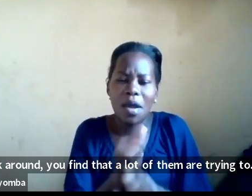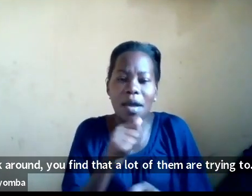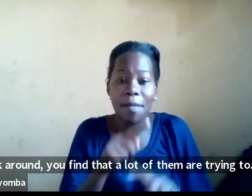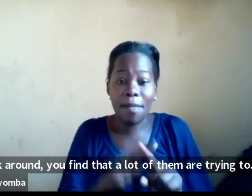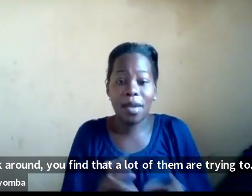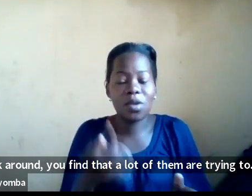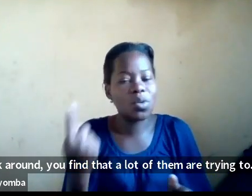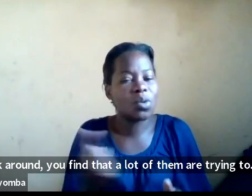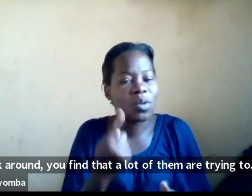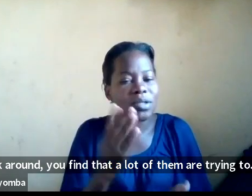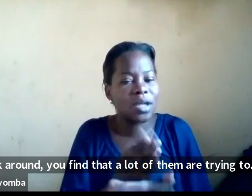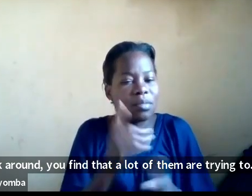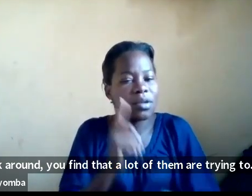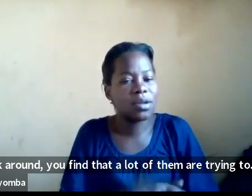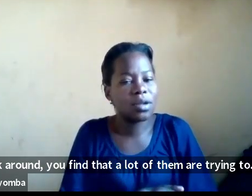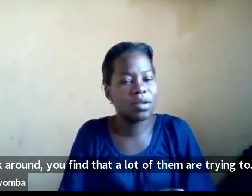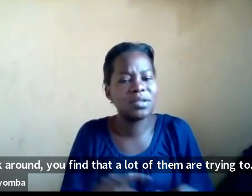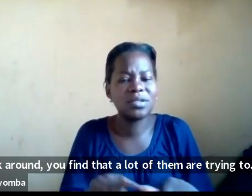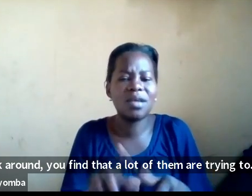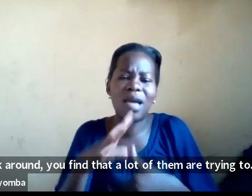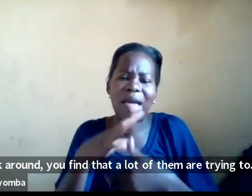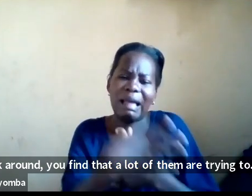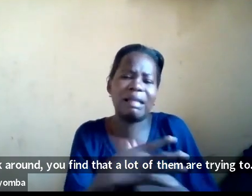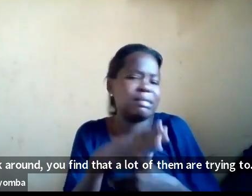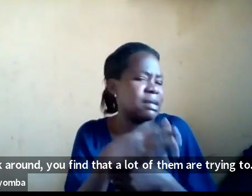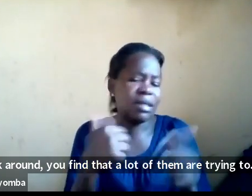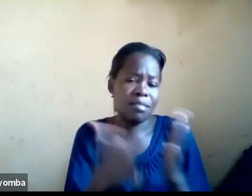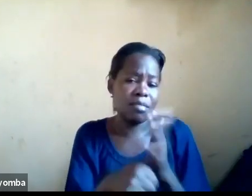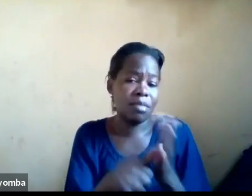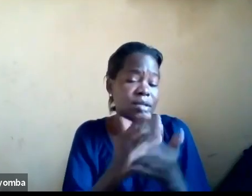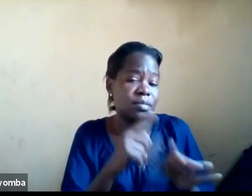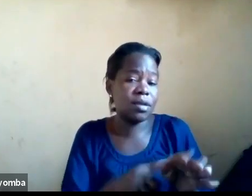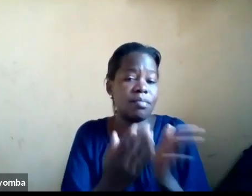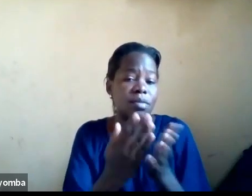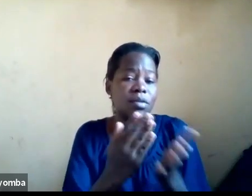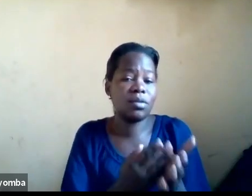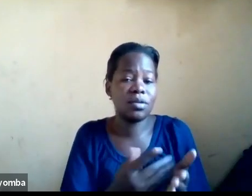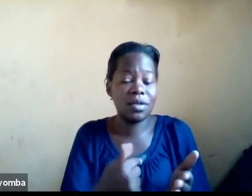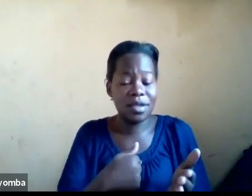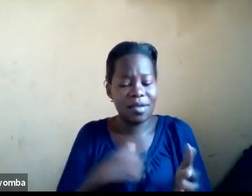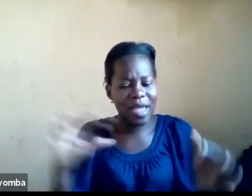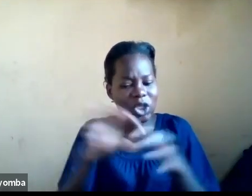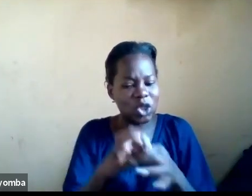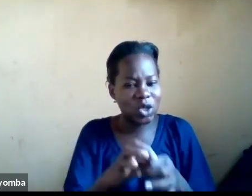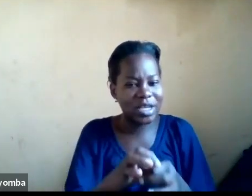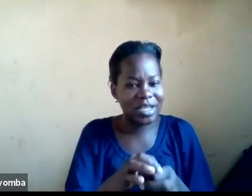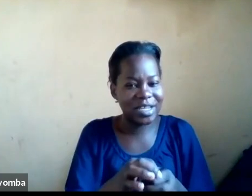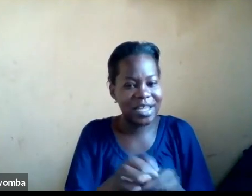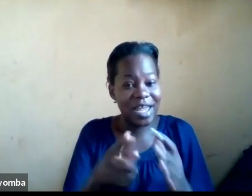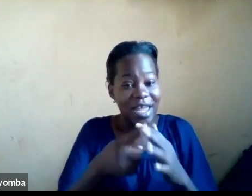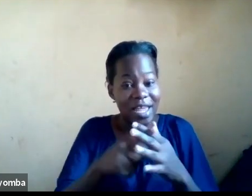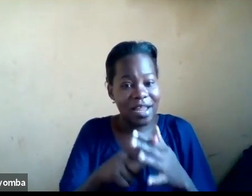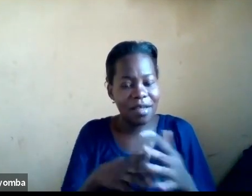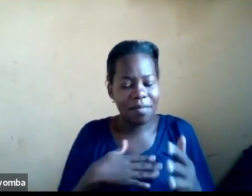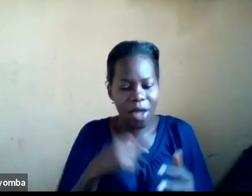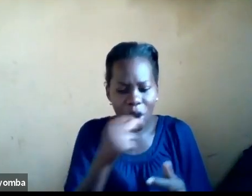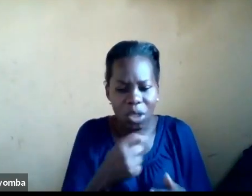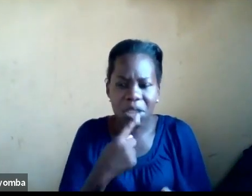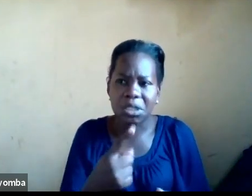that sometimes even our cultural norms, like I said, when I walked into the electrical engineering class, my grandparents thought I was going to be